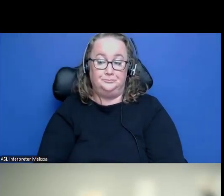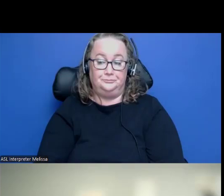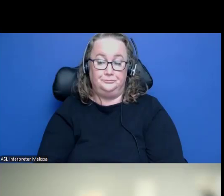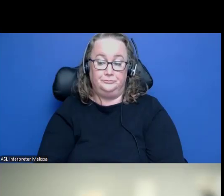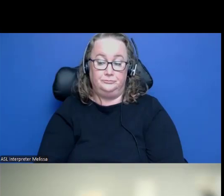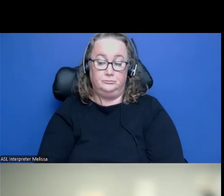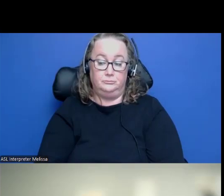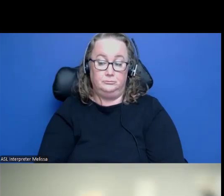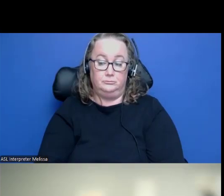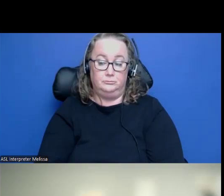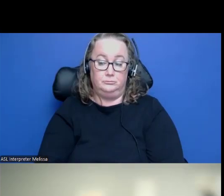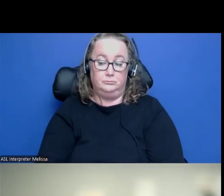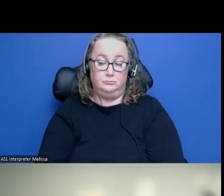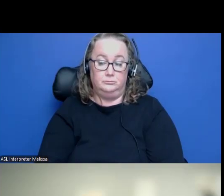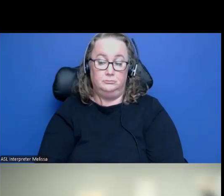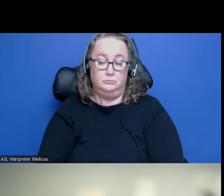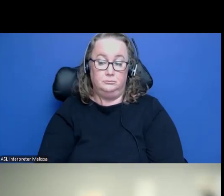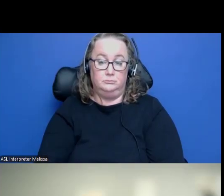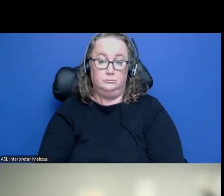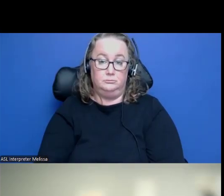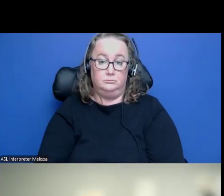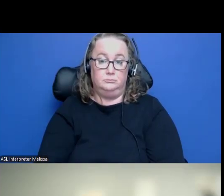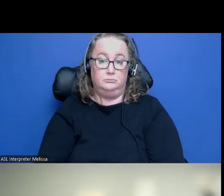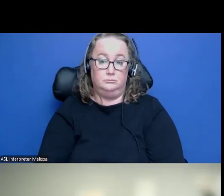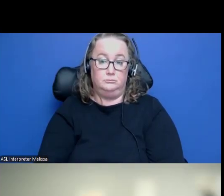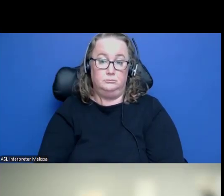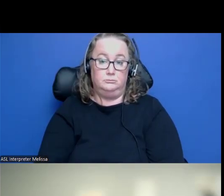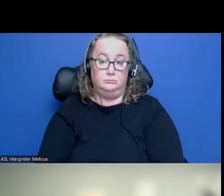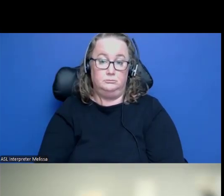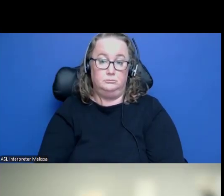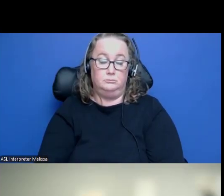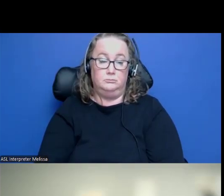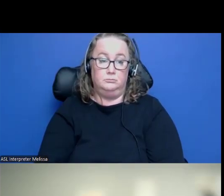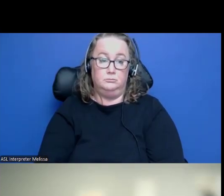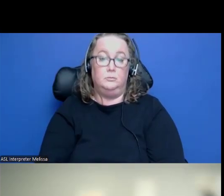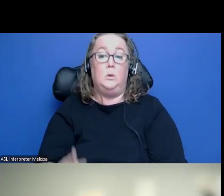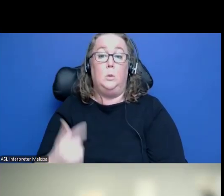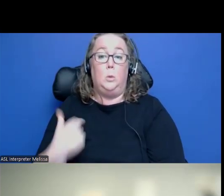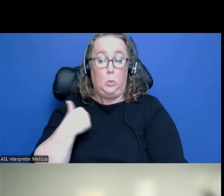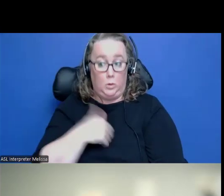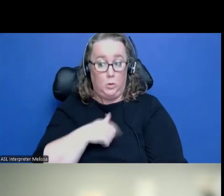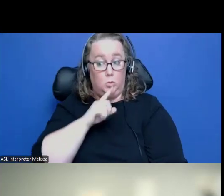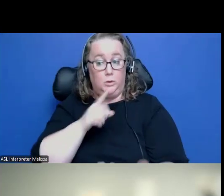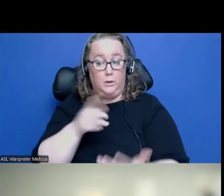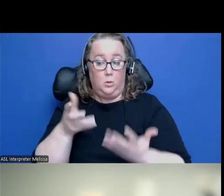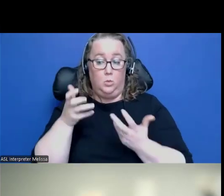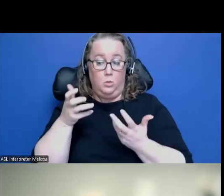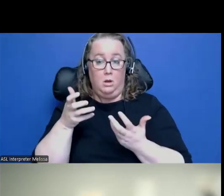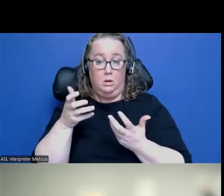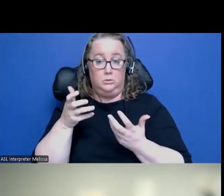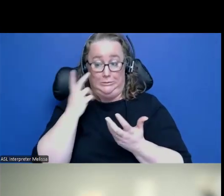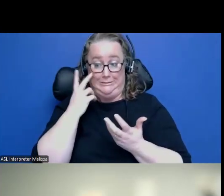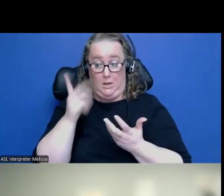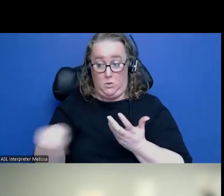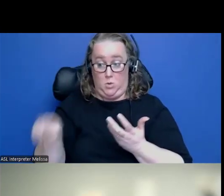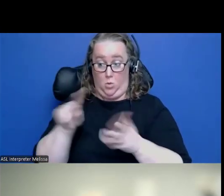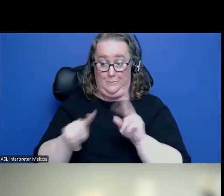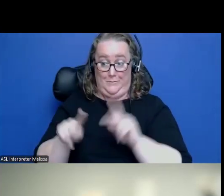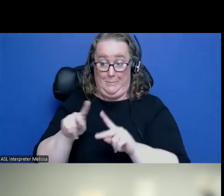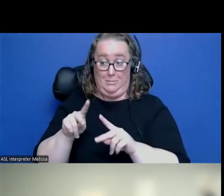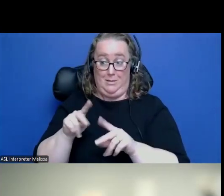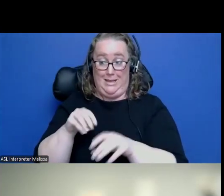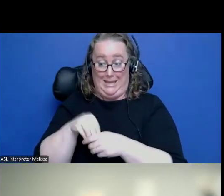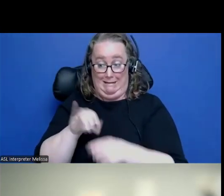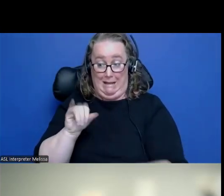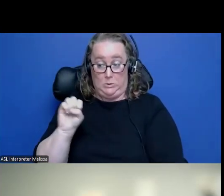are committed for evaluation and observation in the ISOU would really like to see more